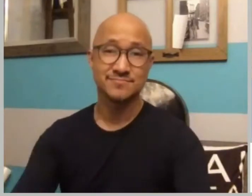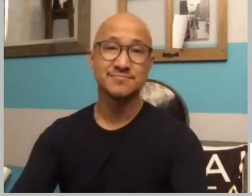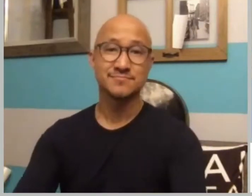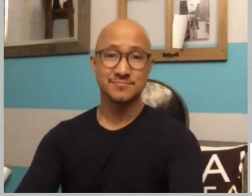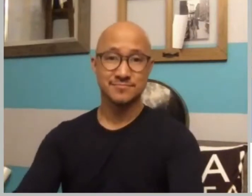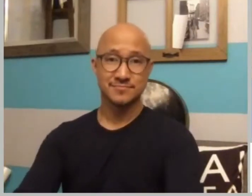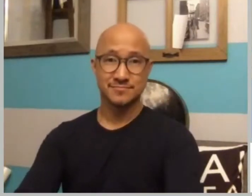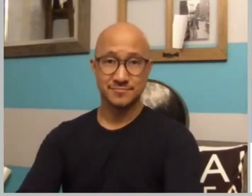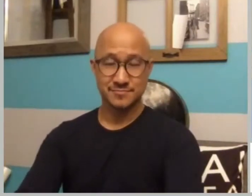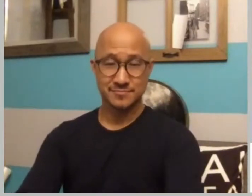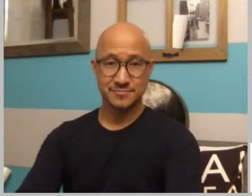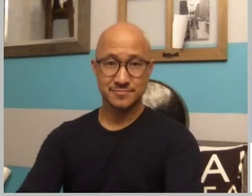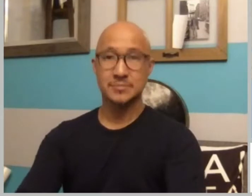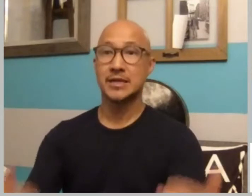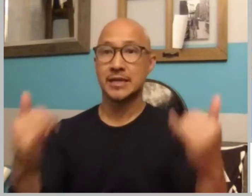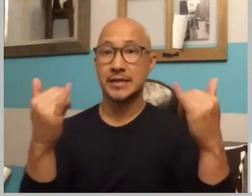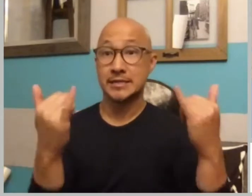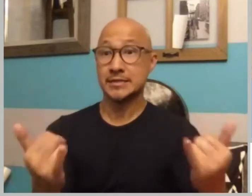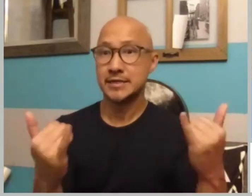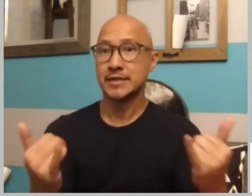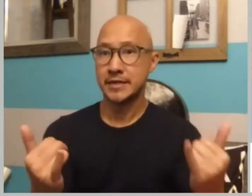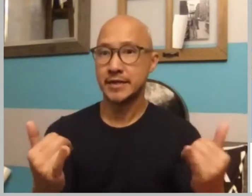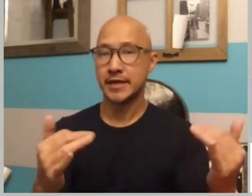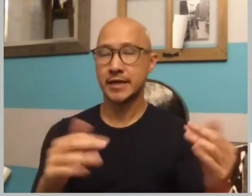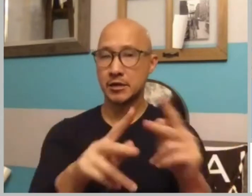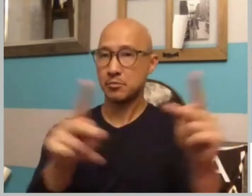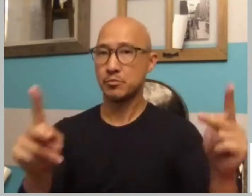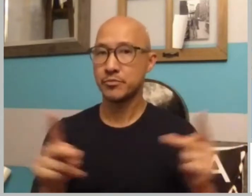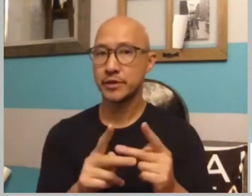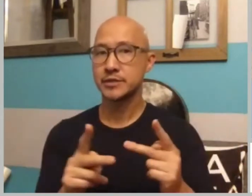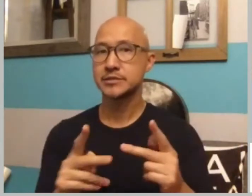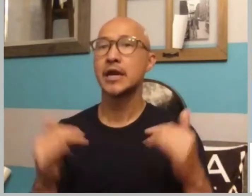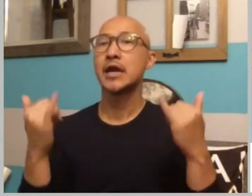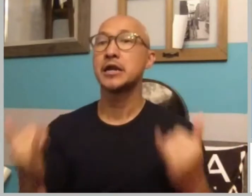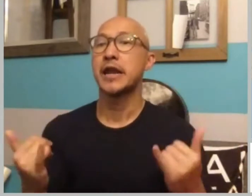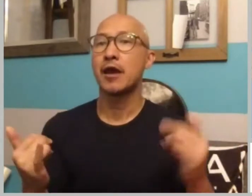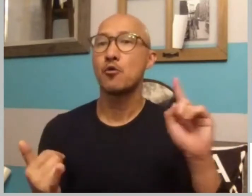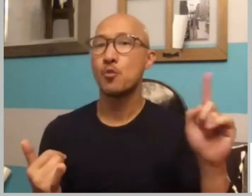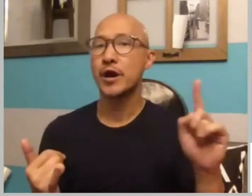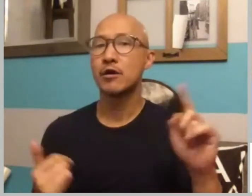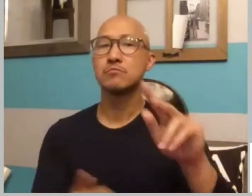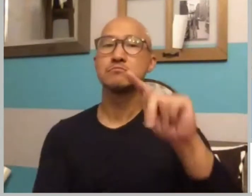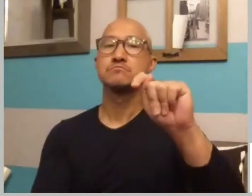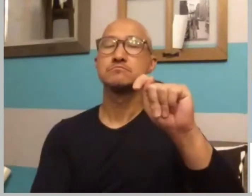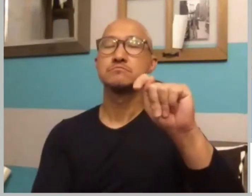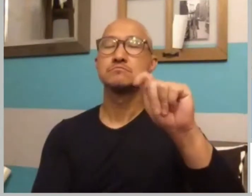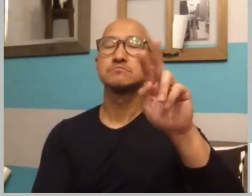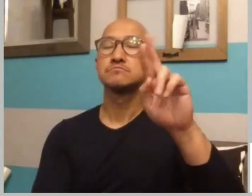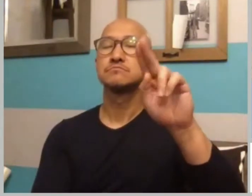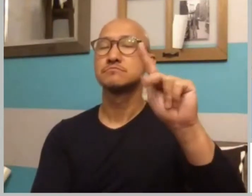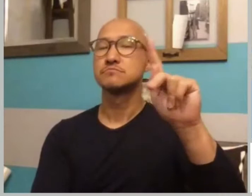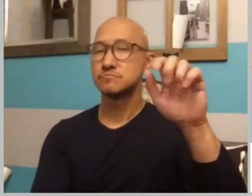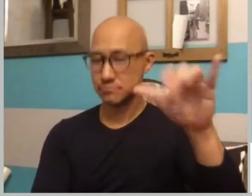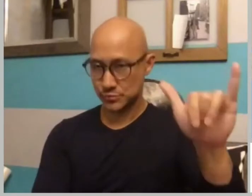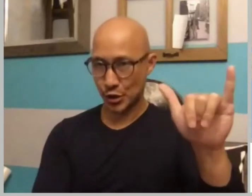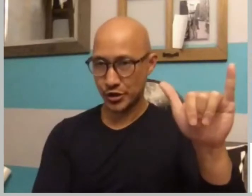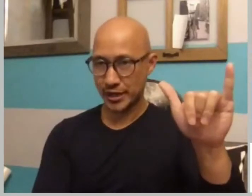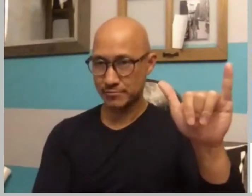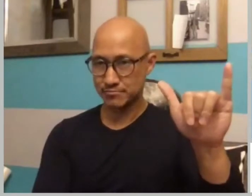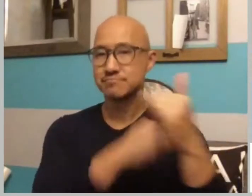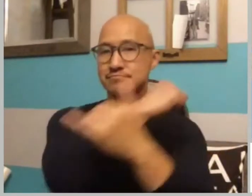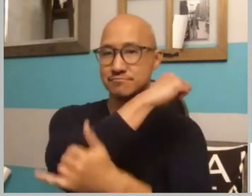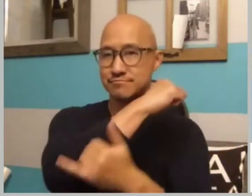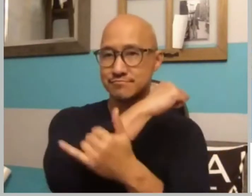was addressing. Today, that location is, as we know it today, is Turkey, right? Again, surrounded by both the